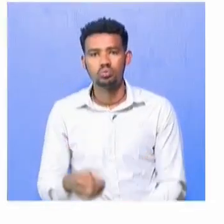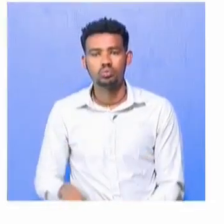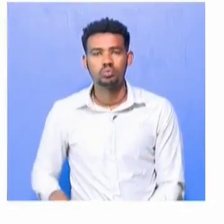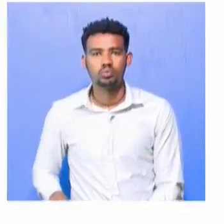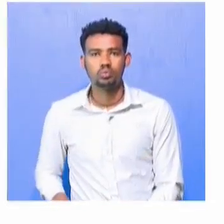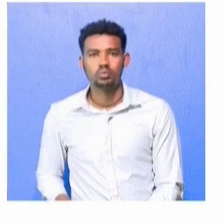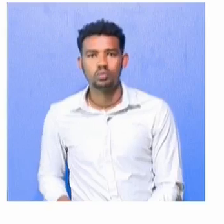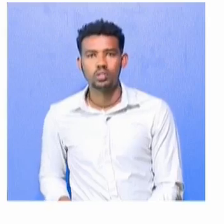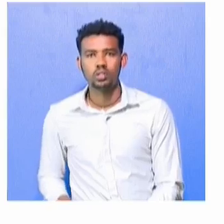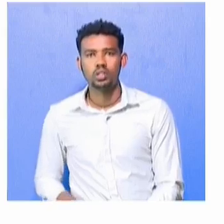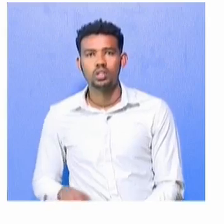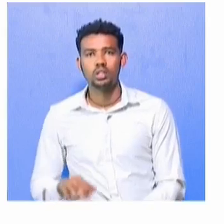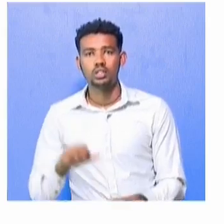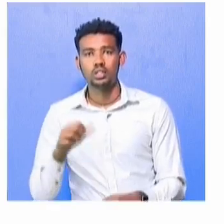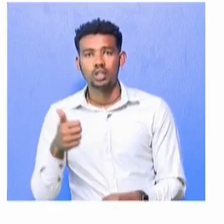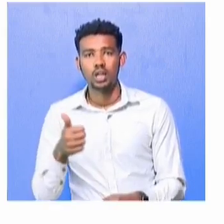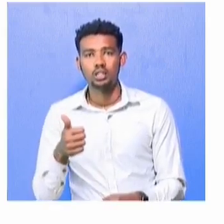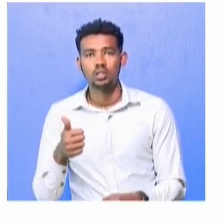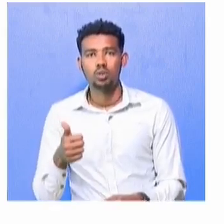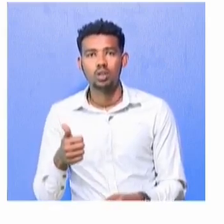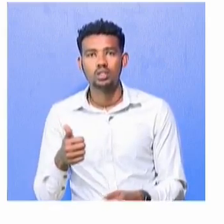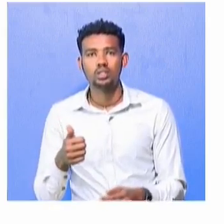The other one is, when